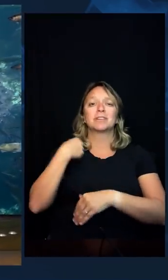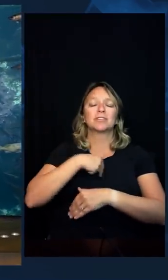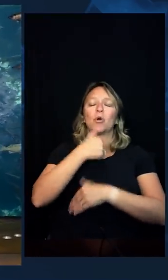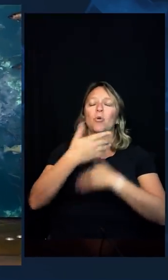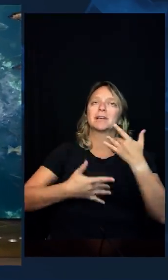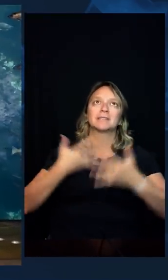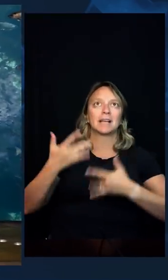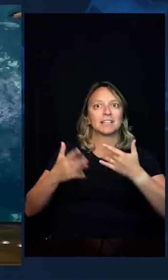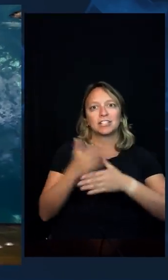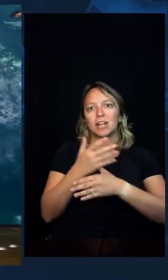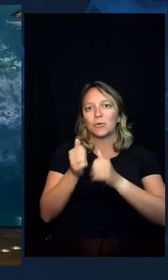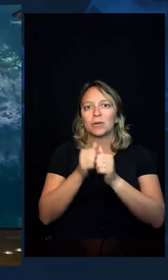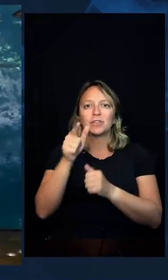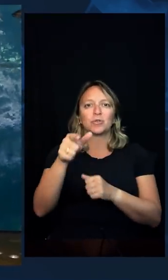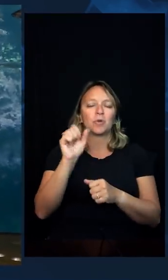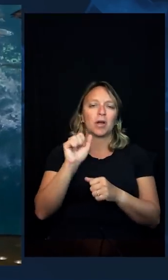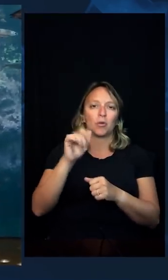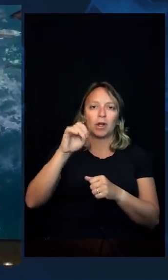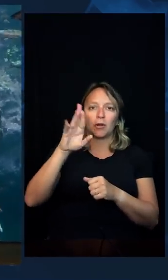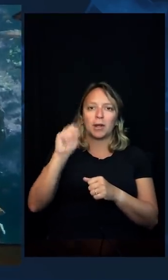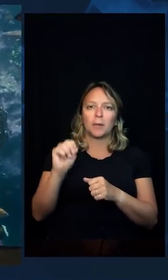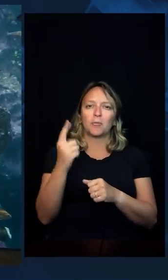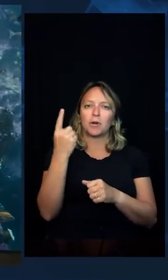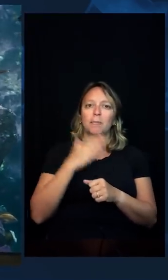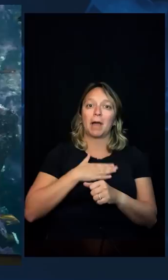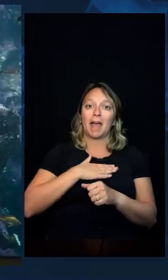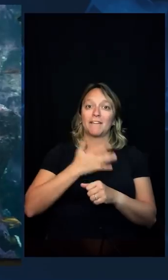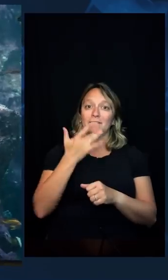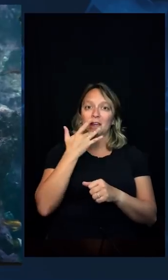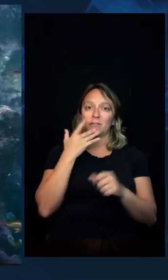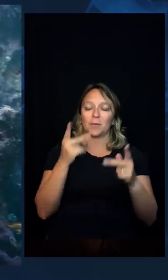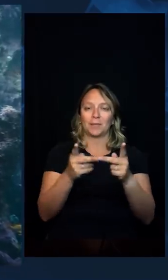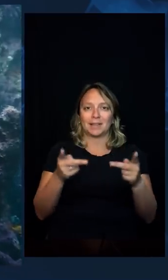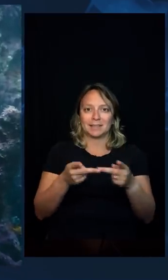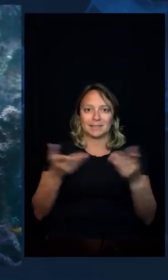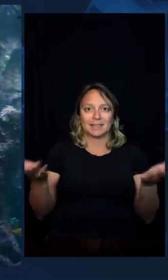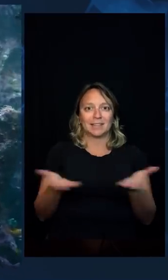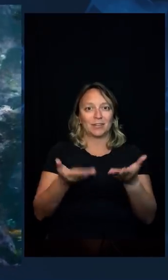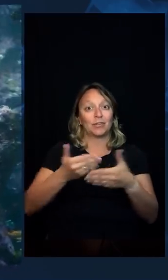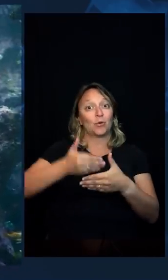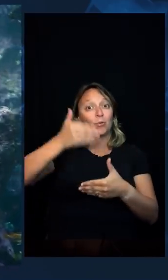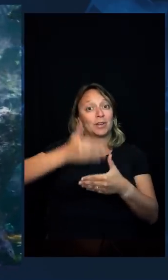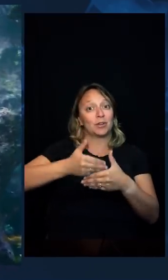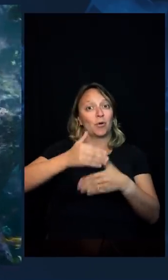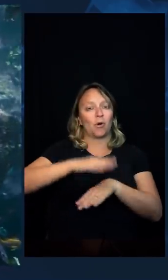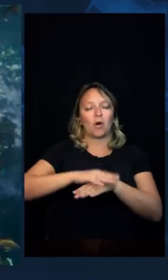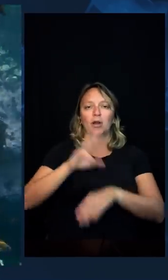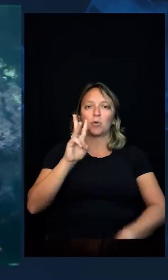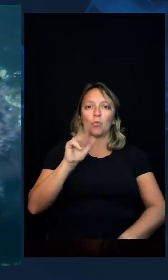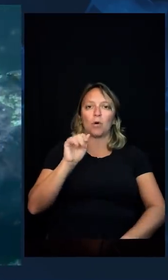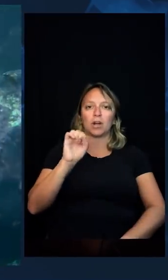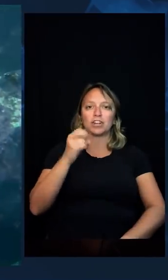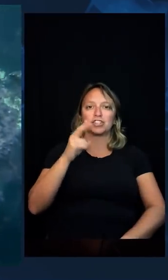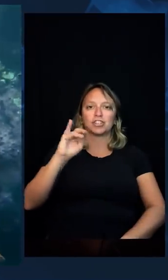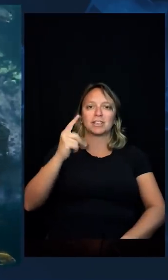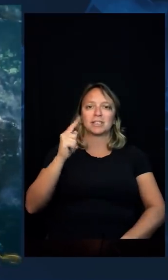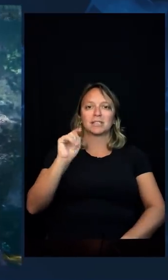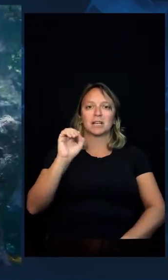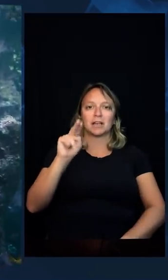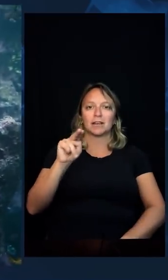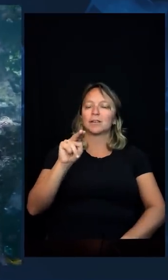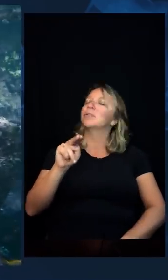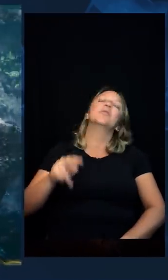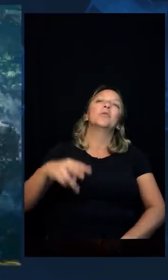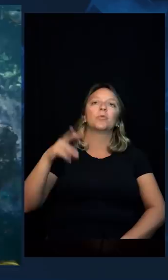share with you the aquarium in one of my favorite places here, the window on Washington Waters. My name is Holly,